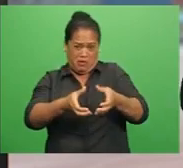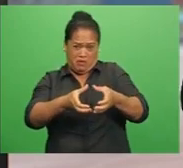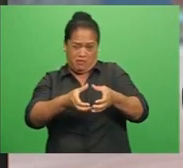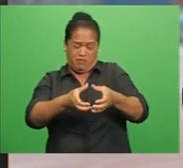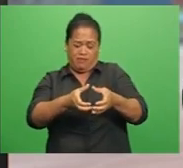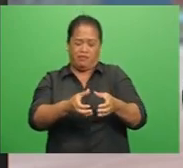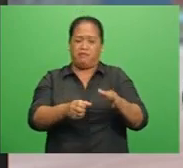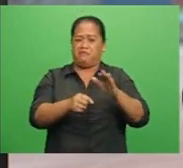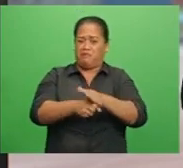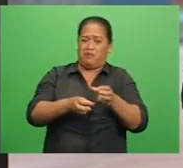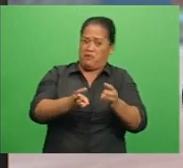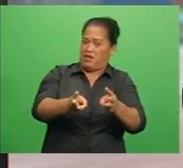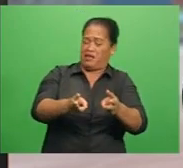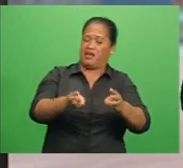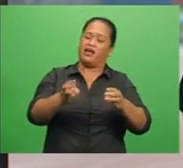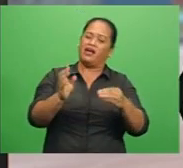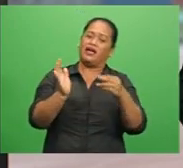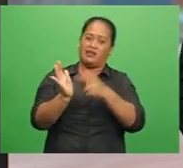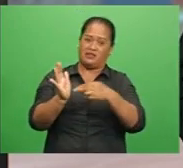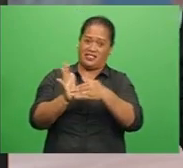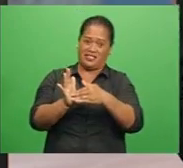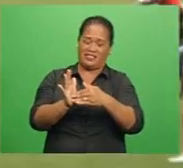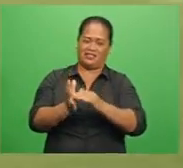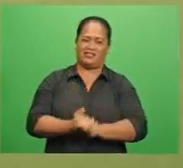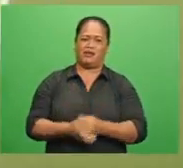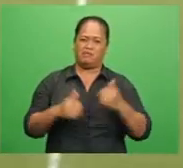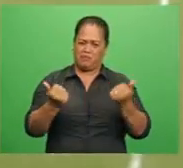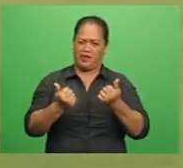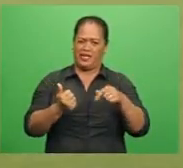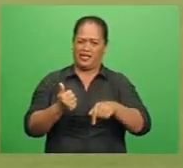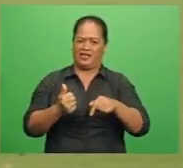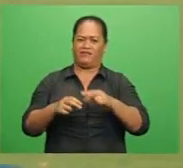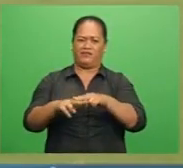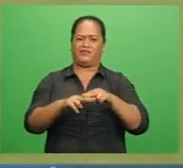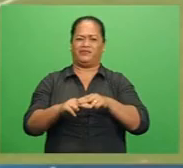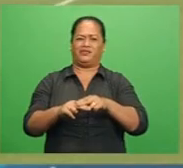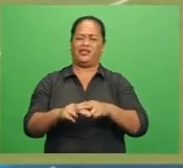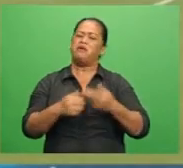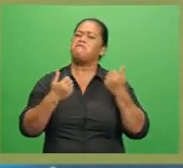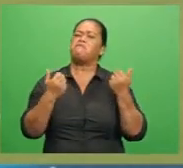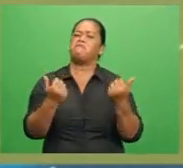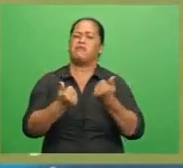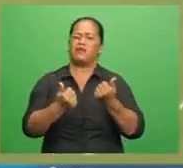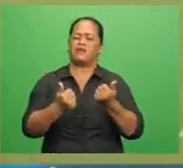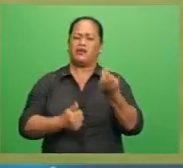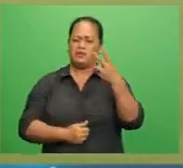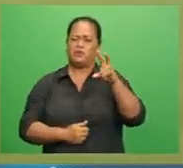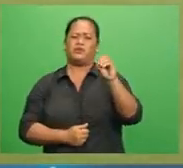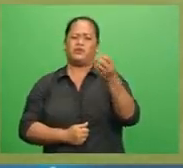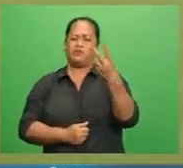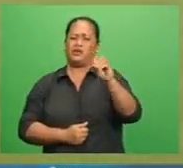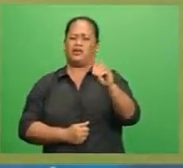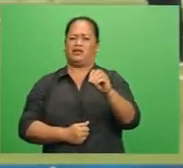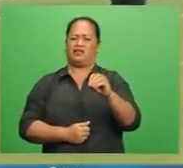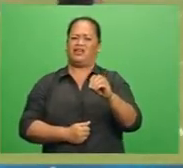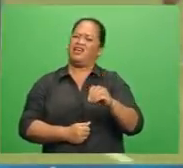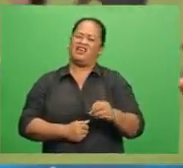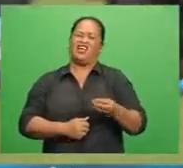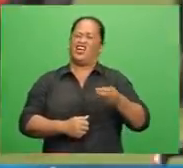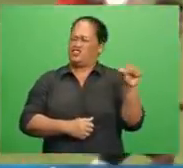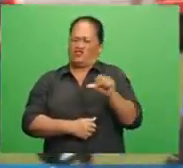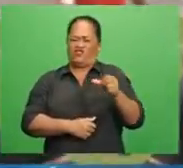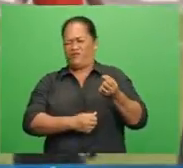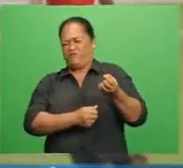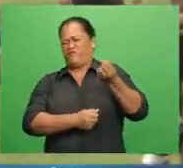Blacks to play in Fiji. Akuladama reports. For many, 2020 is a year they'd rather forget, and for the Sports